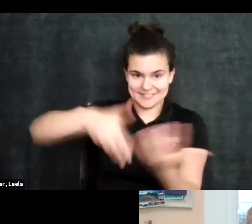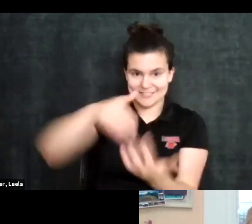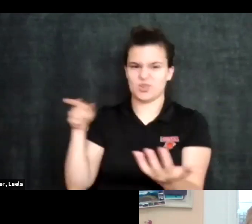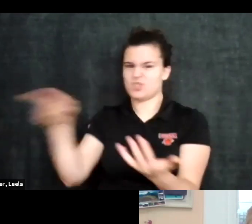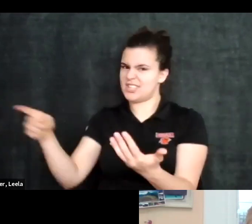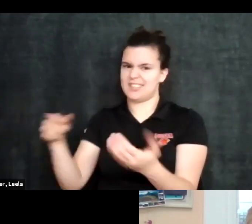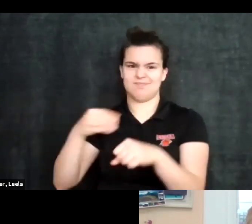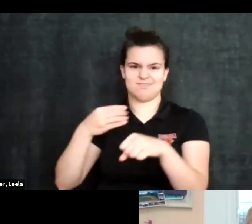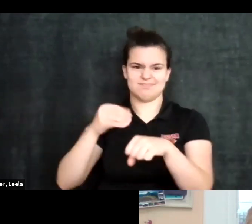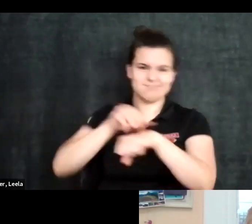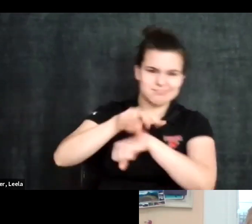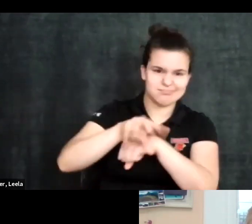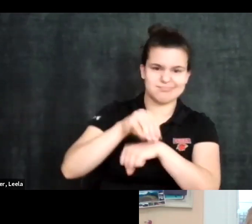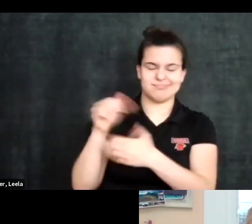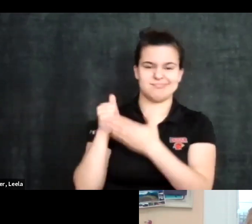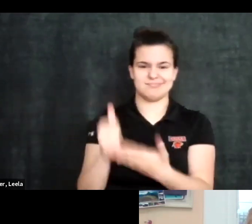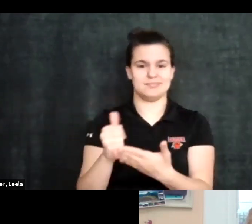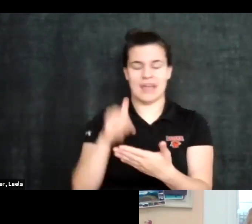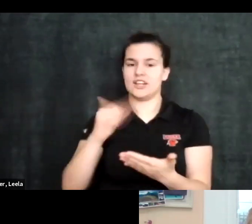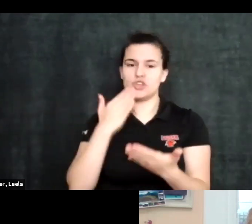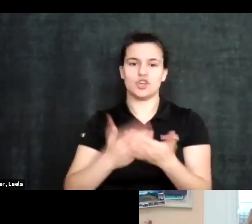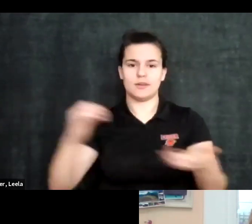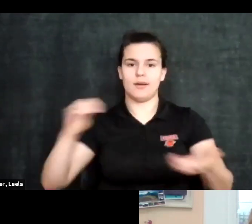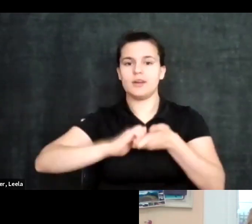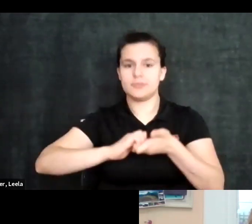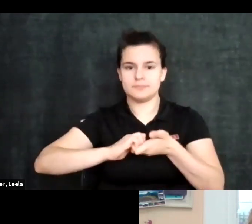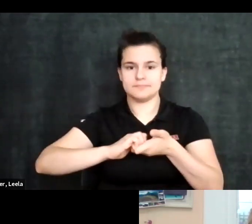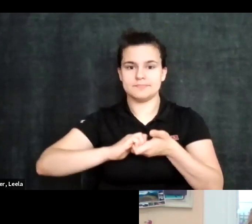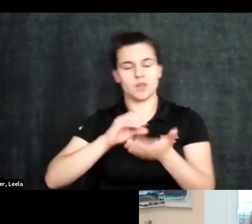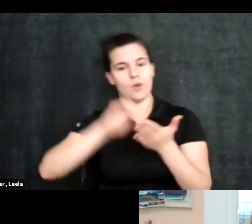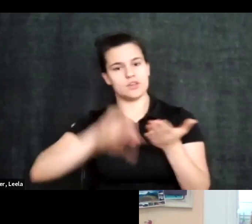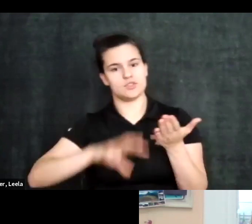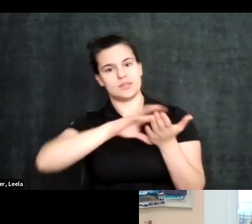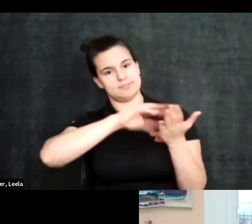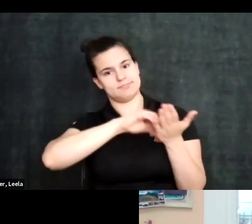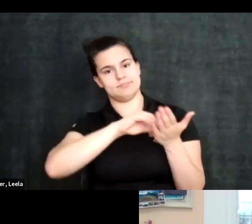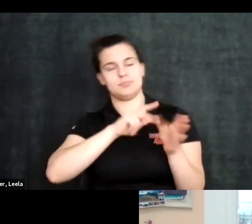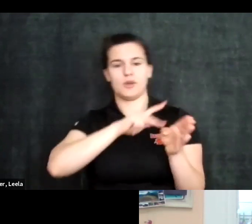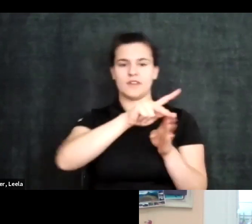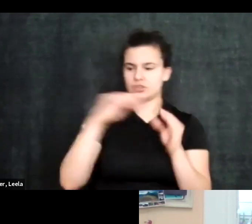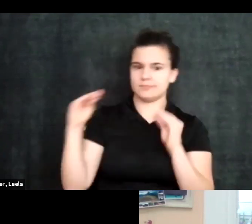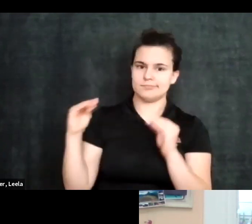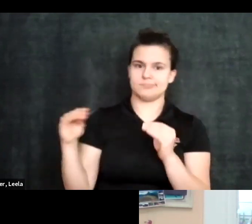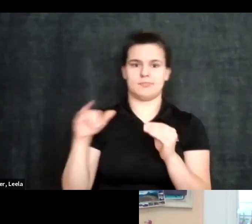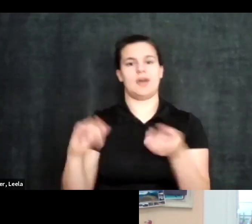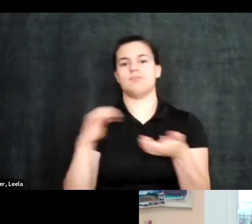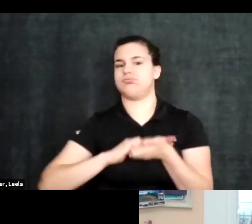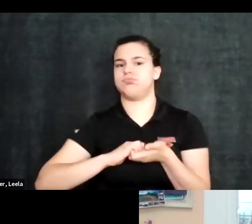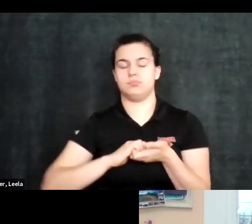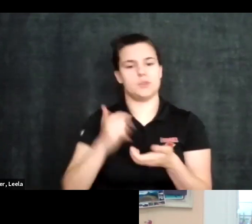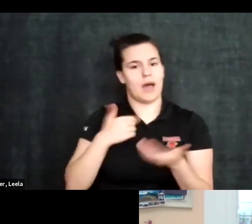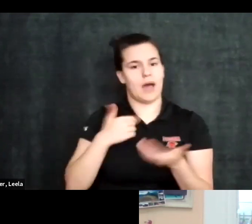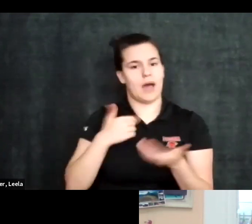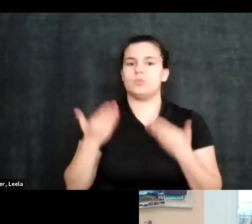it makes a great partnership with the students and our local professionals. I would highly recommend Lamar University